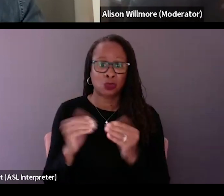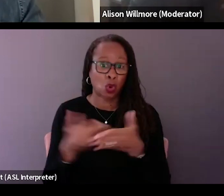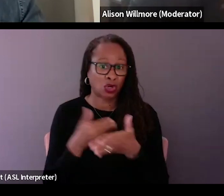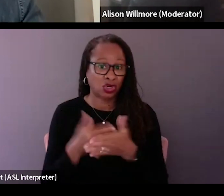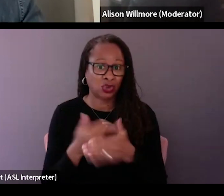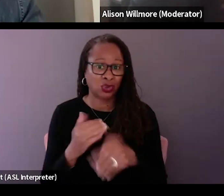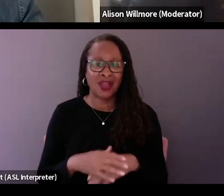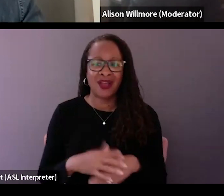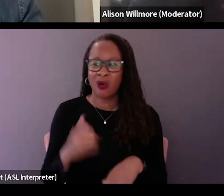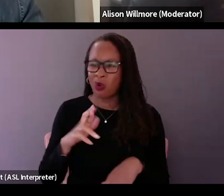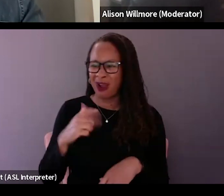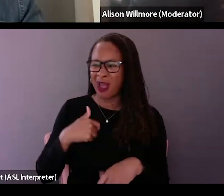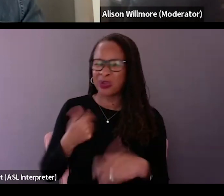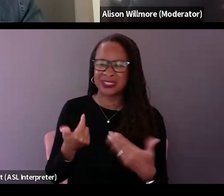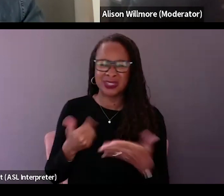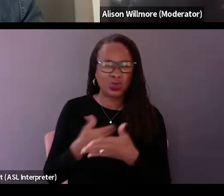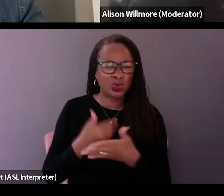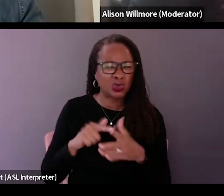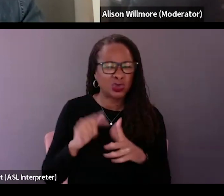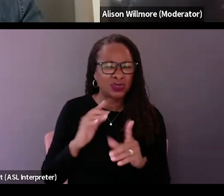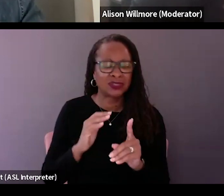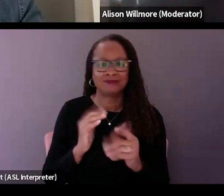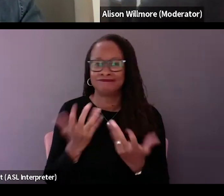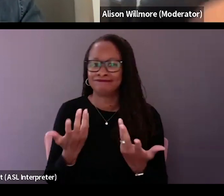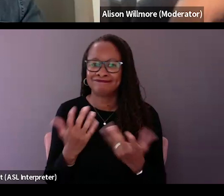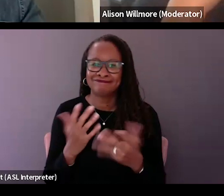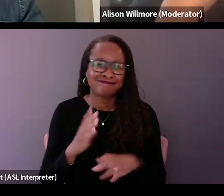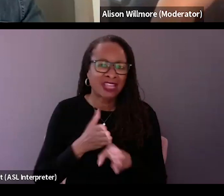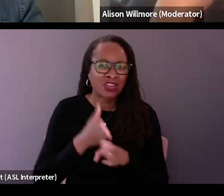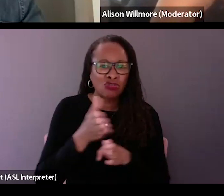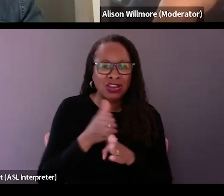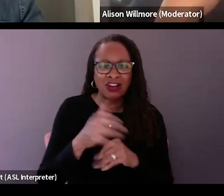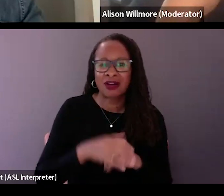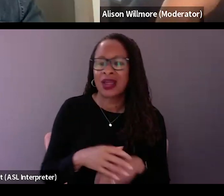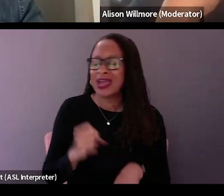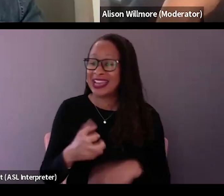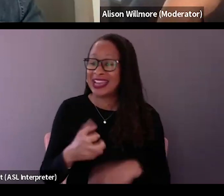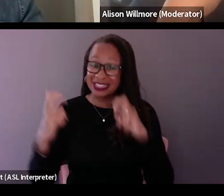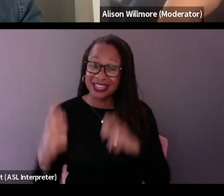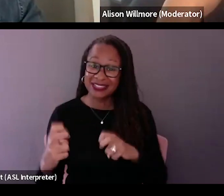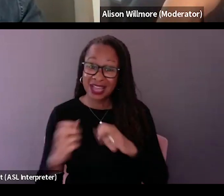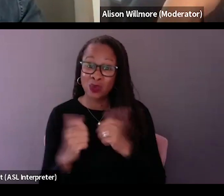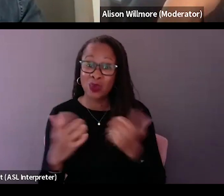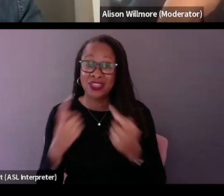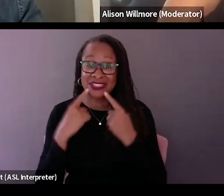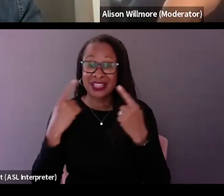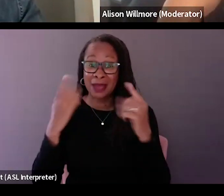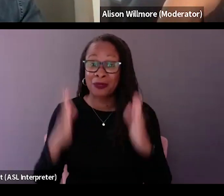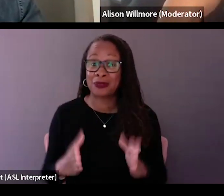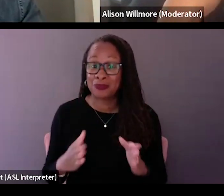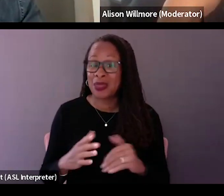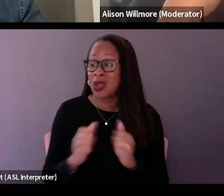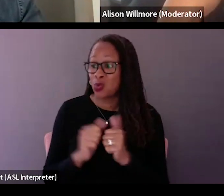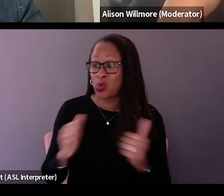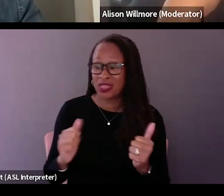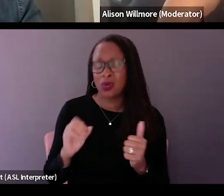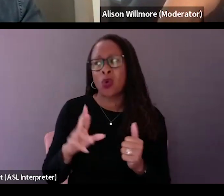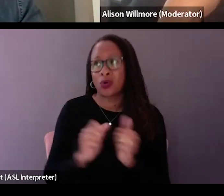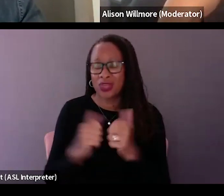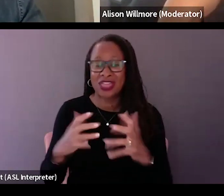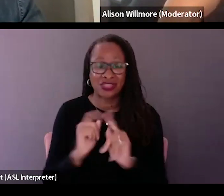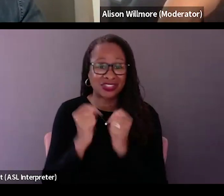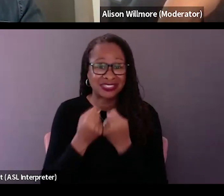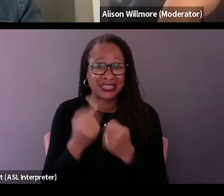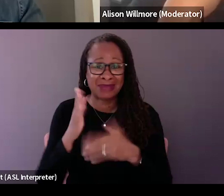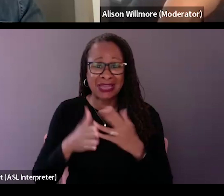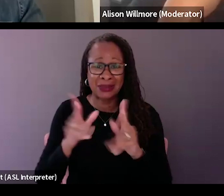little more green, where, you know, I've actually sat down with a celebrity with or without their team and then ended up in the position